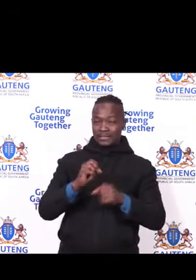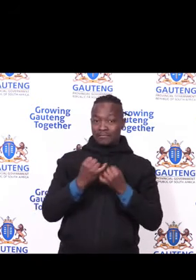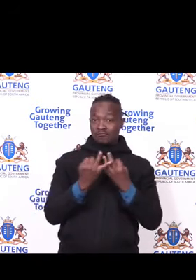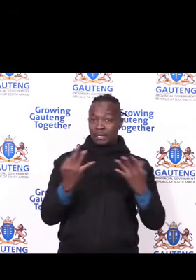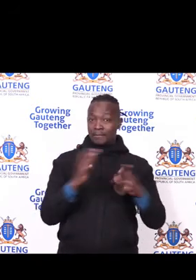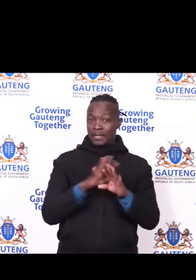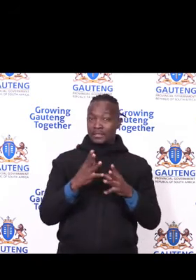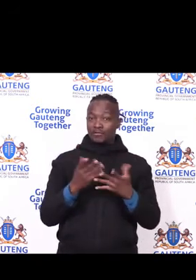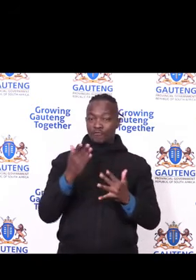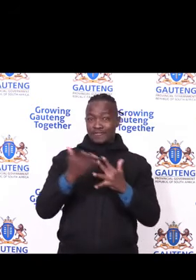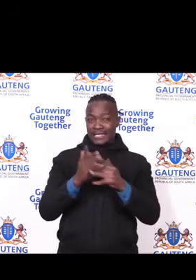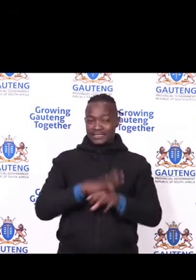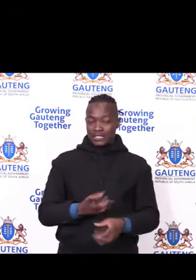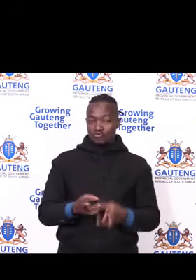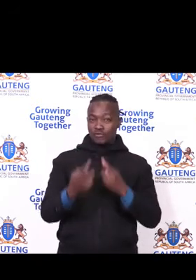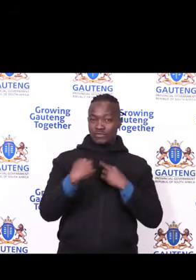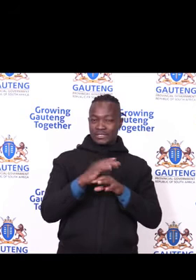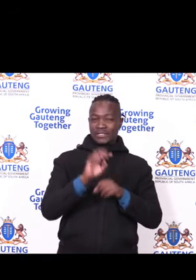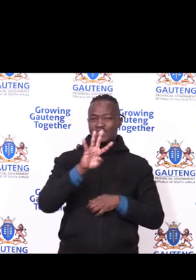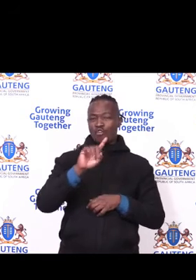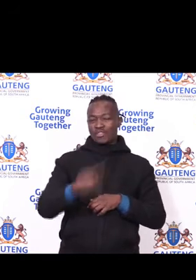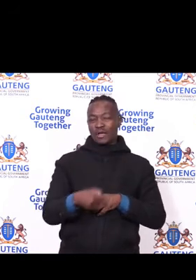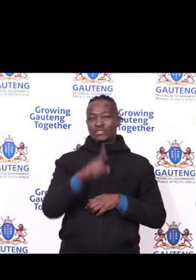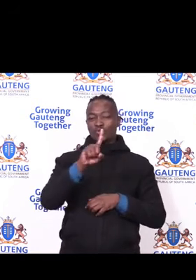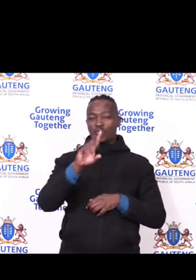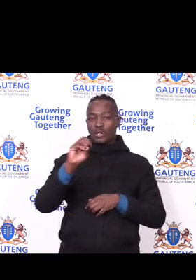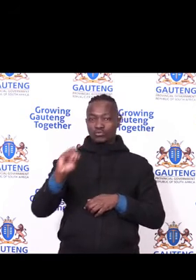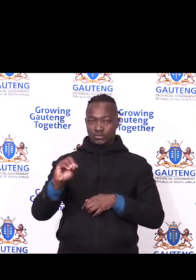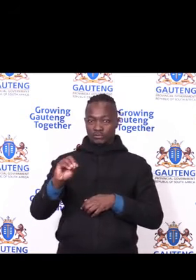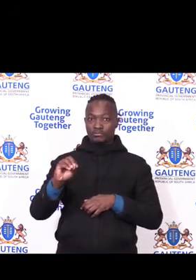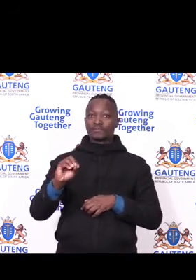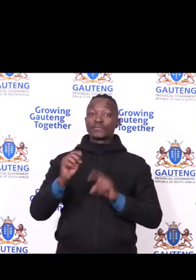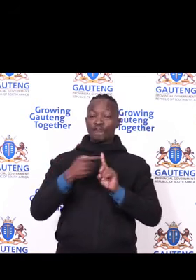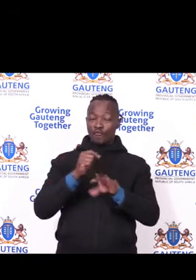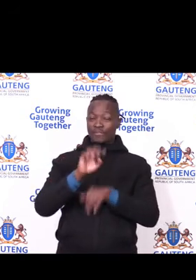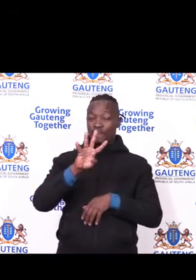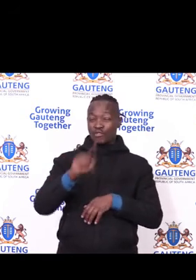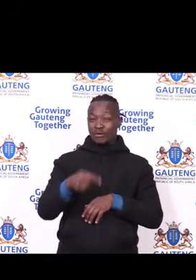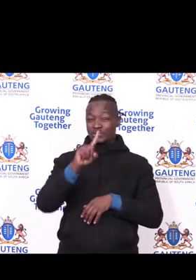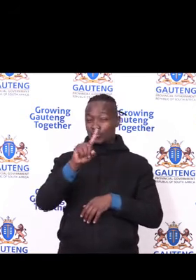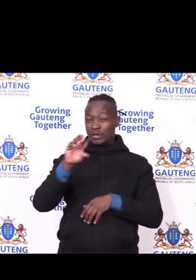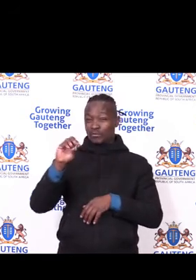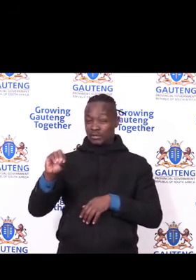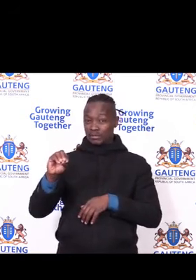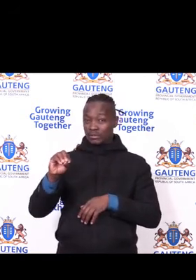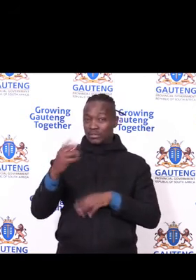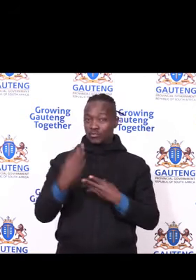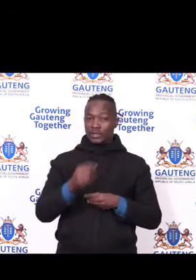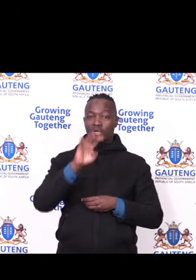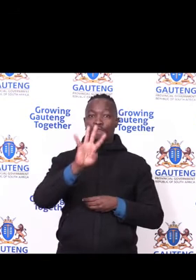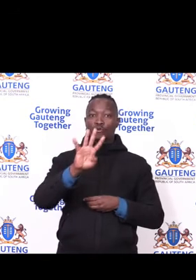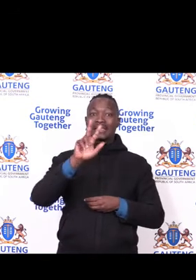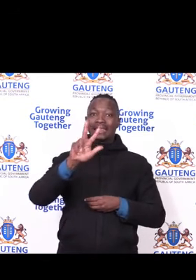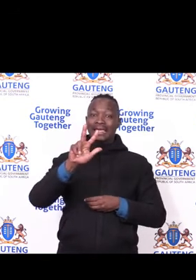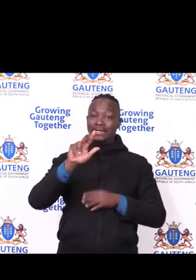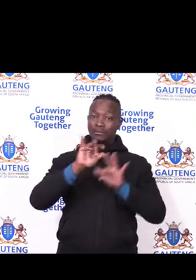that we've received is 4,100. Of the 4,100, you've got 48 people that are